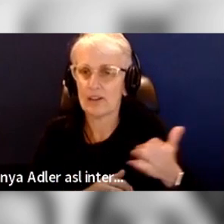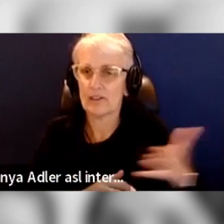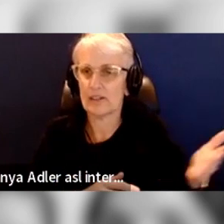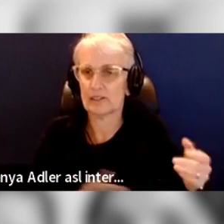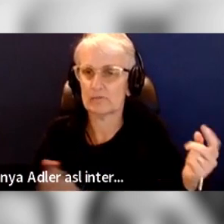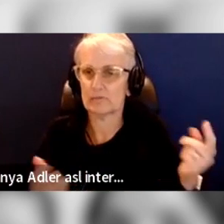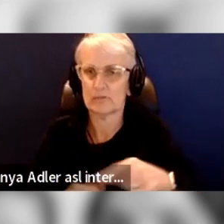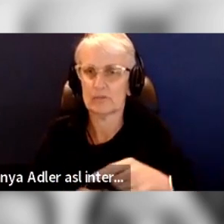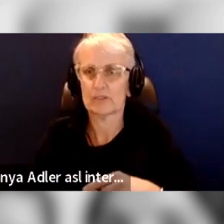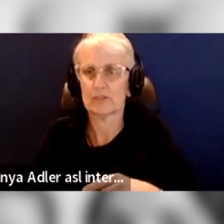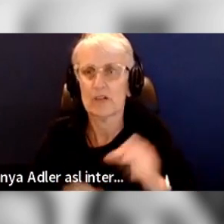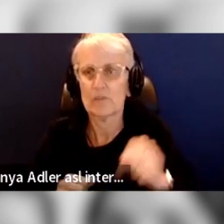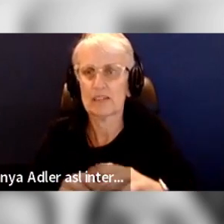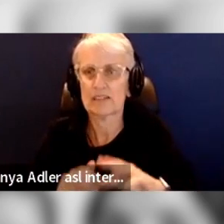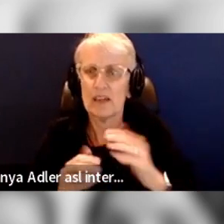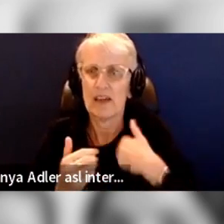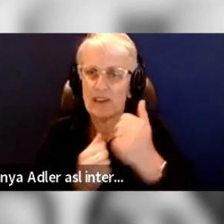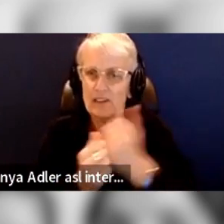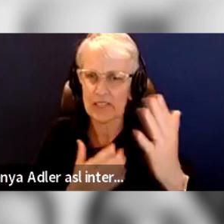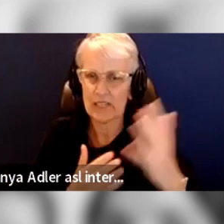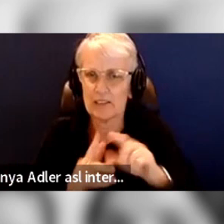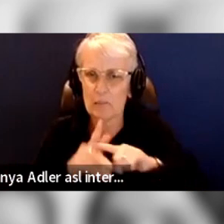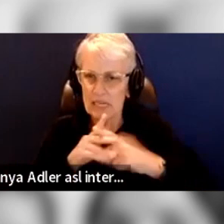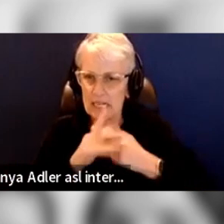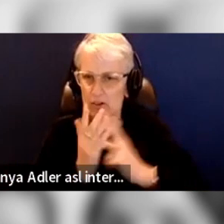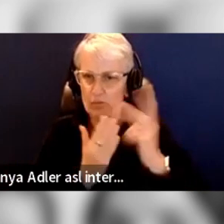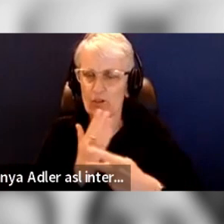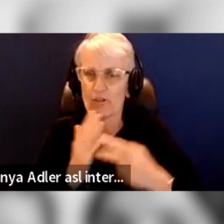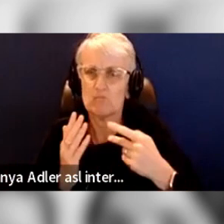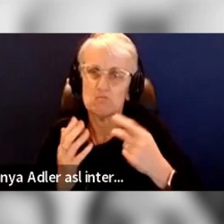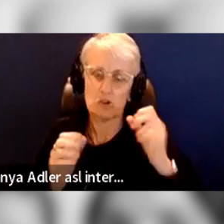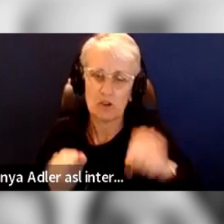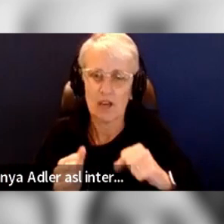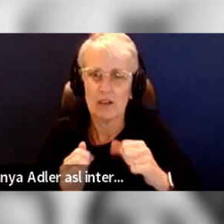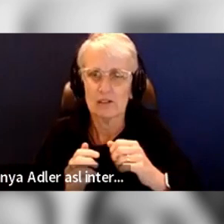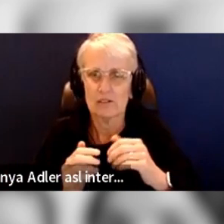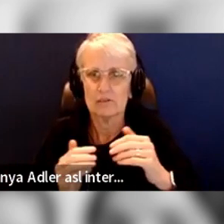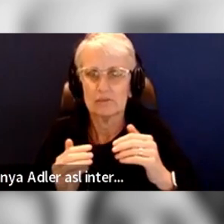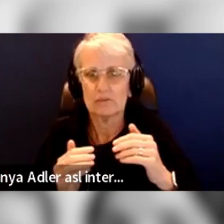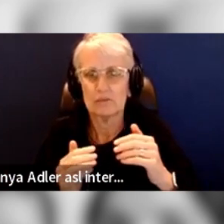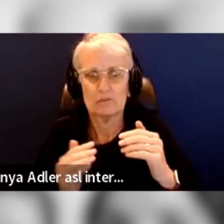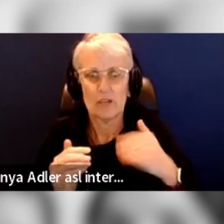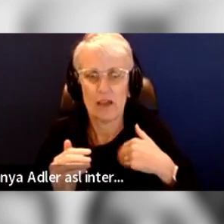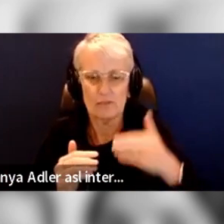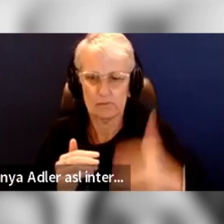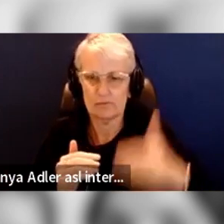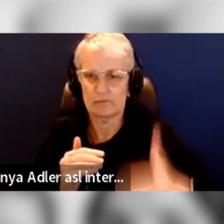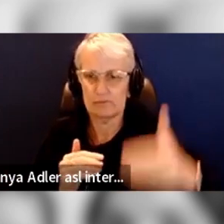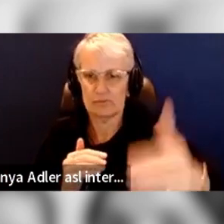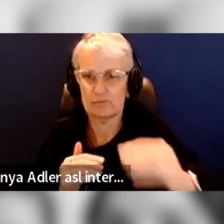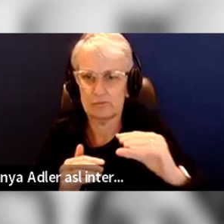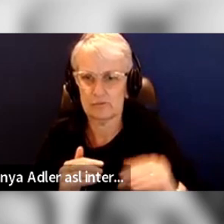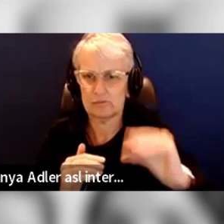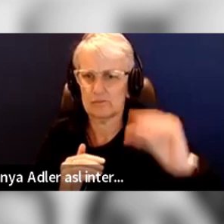have to have all of that at the start of the program, or is it okay to have an equal amount to what you're receiving at each step of the